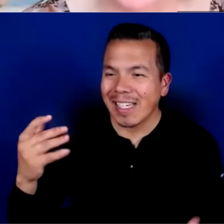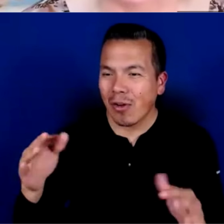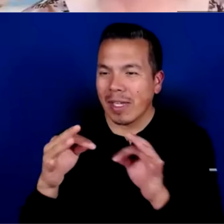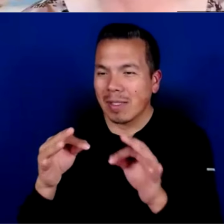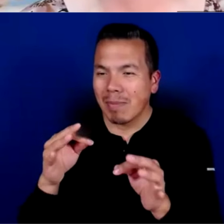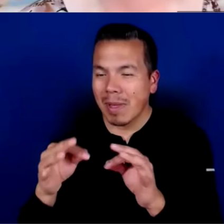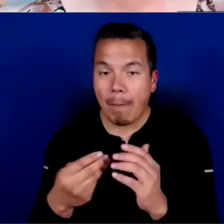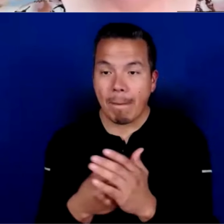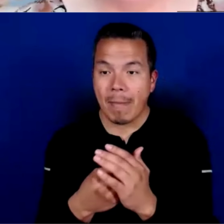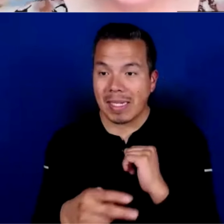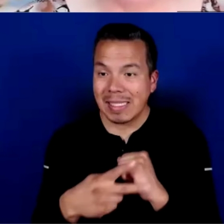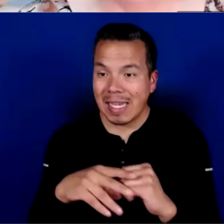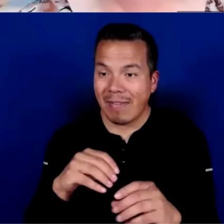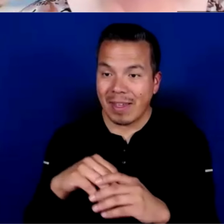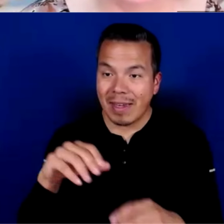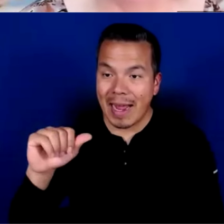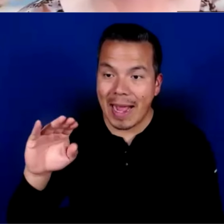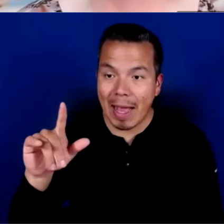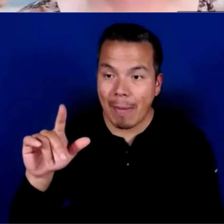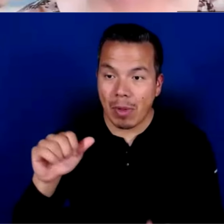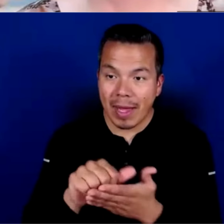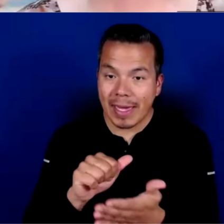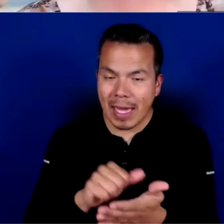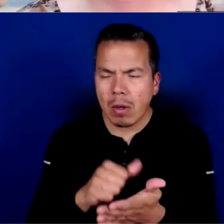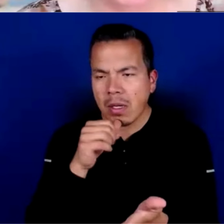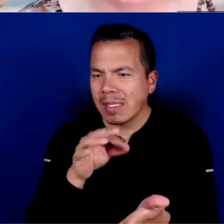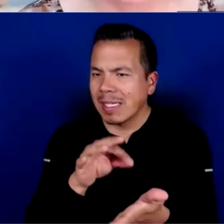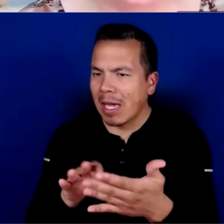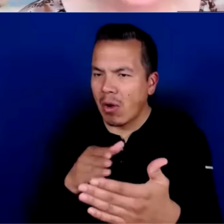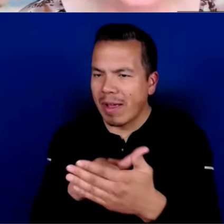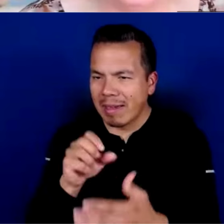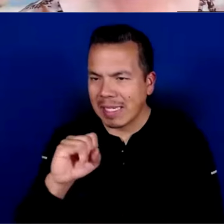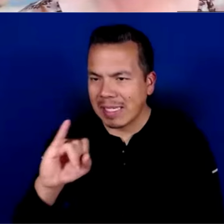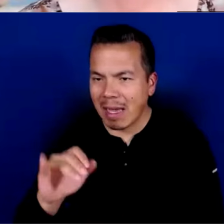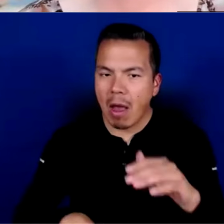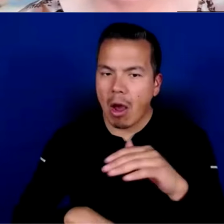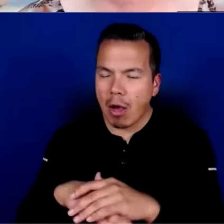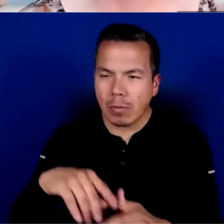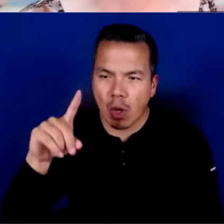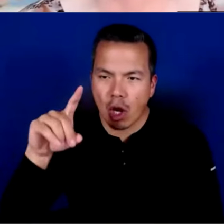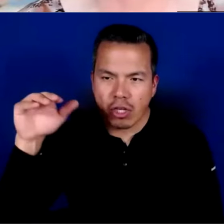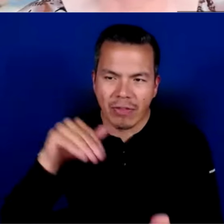ABLE account does not count for SSI up to